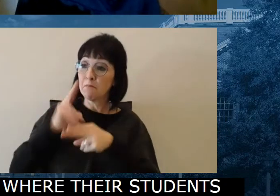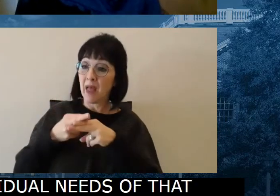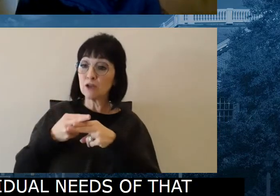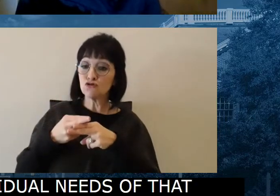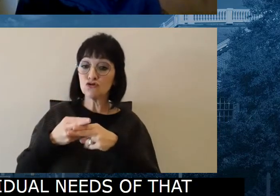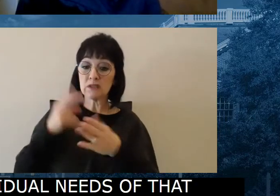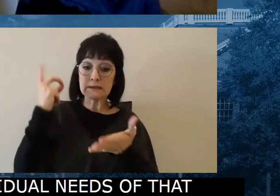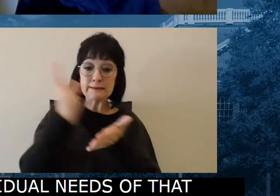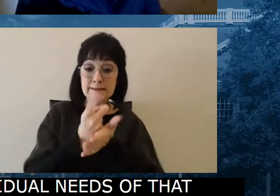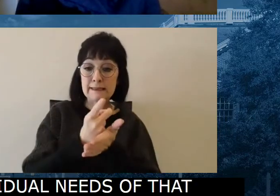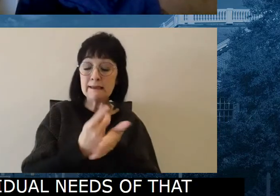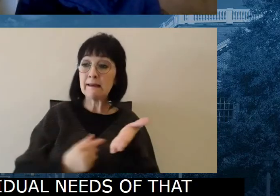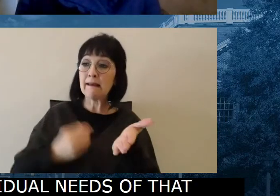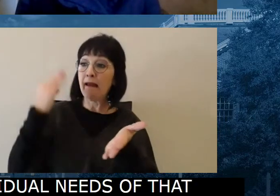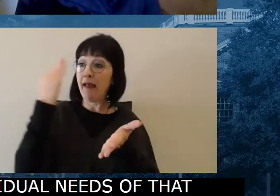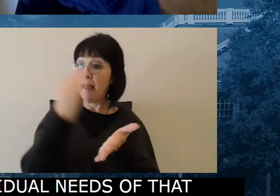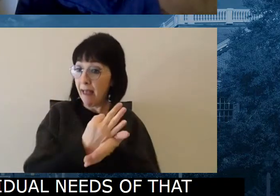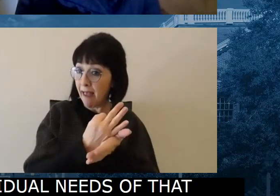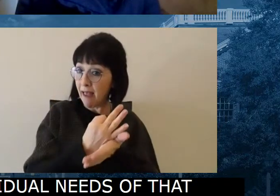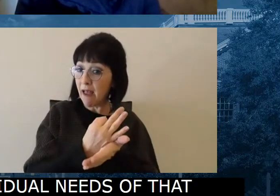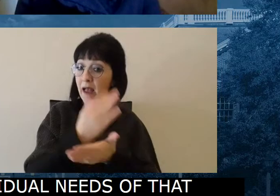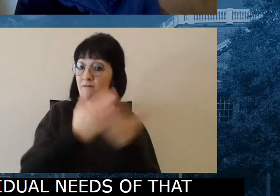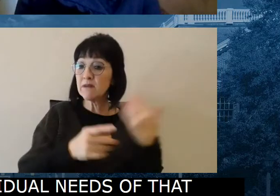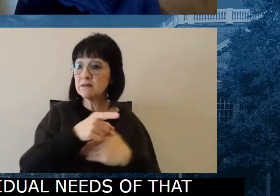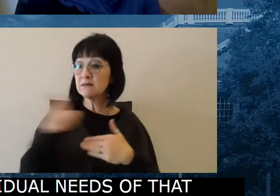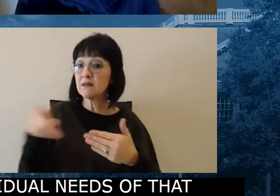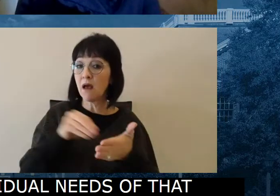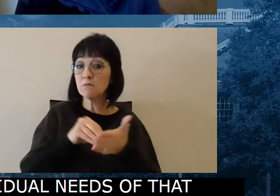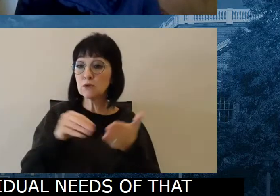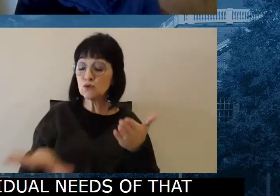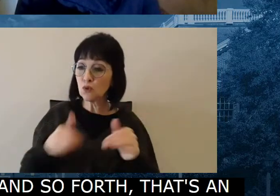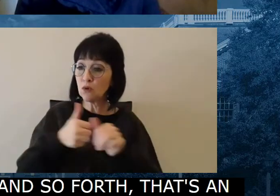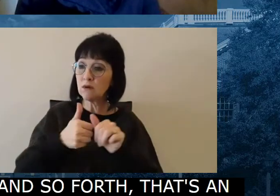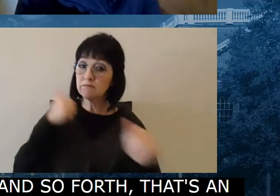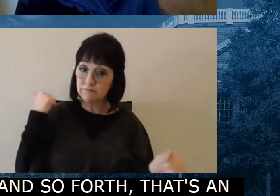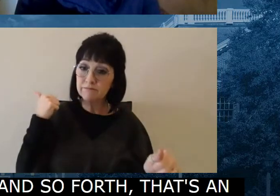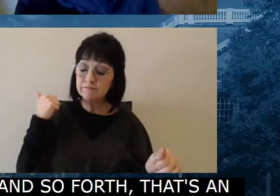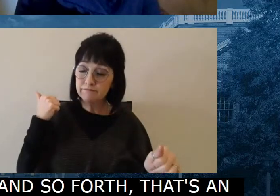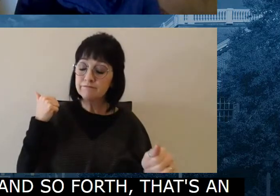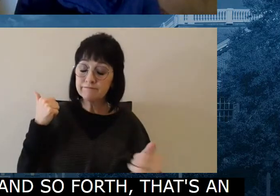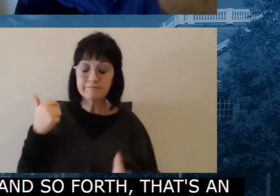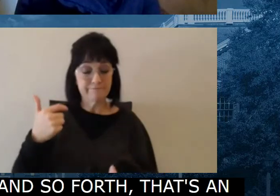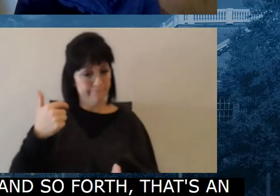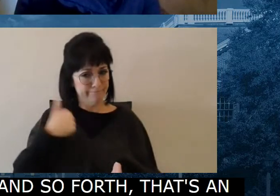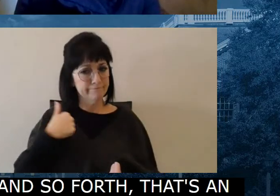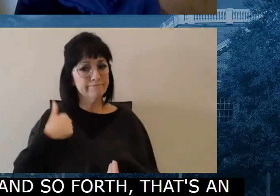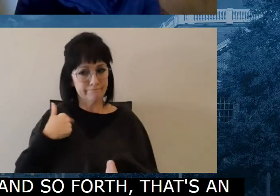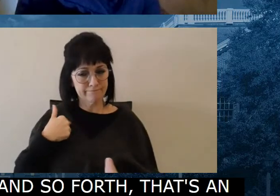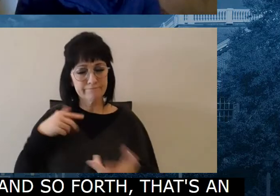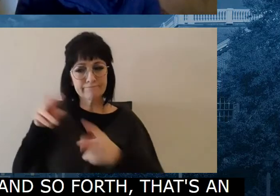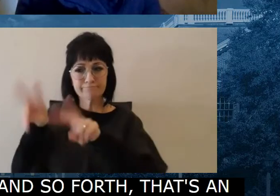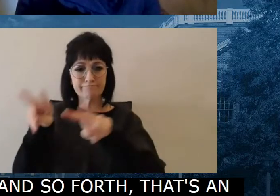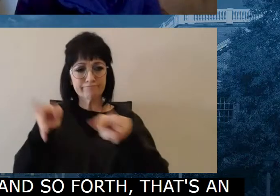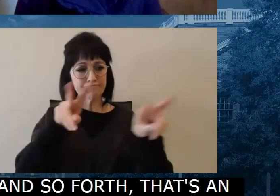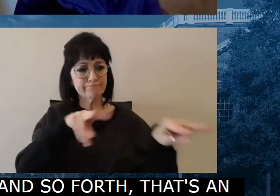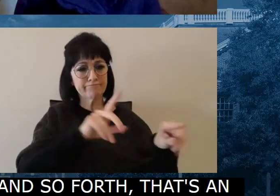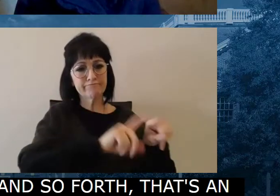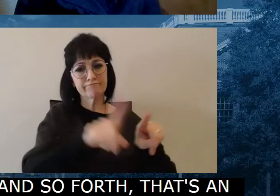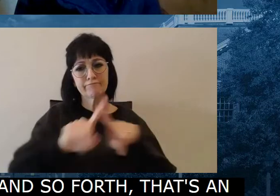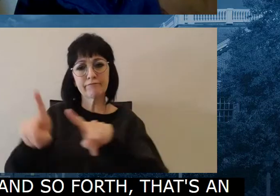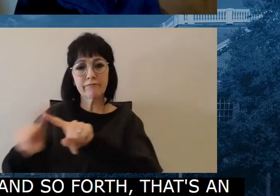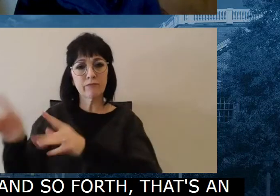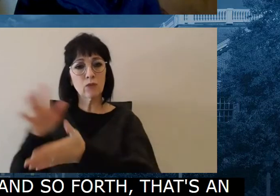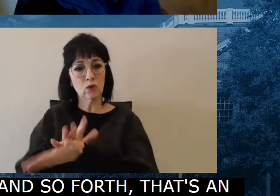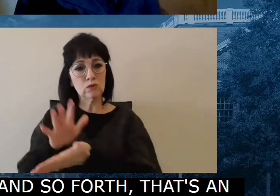an issue that several of the schools that I've talked to, and as I said, I'm in and out of schools all the time, they're looking at it at